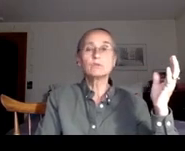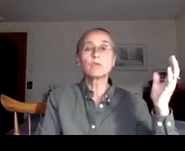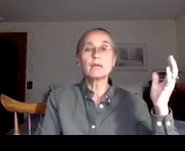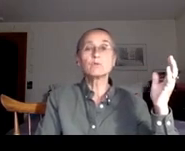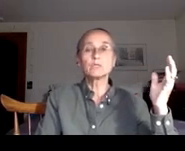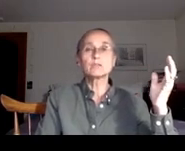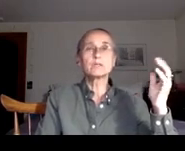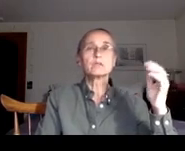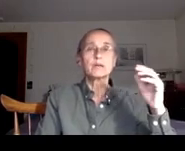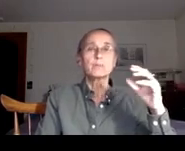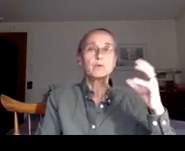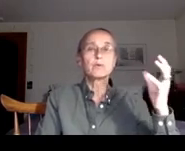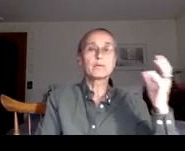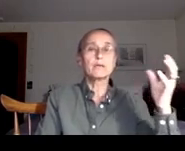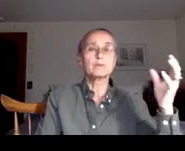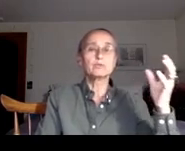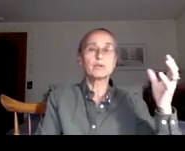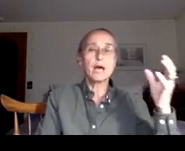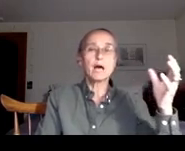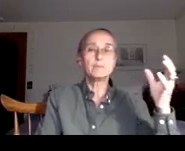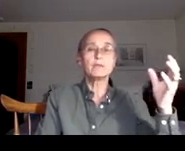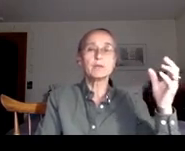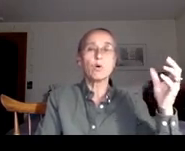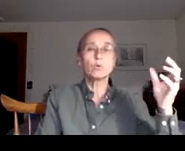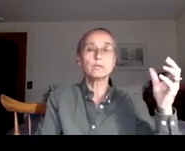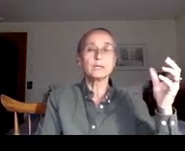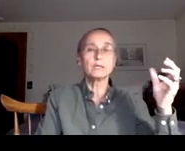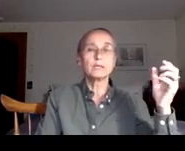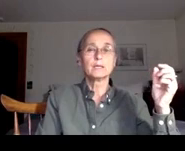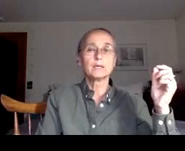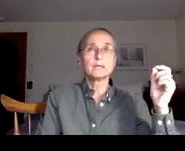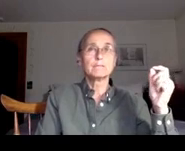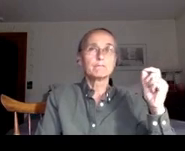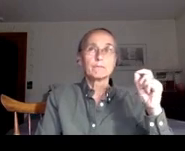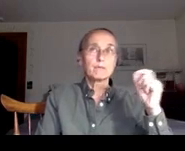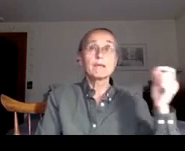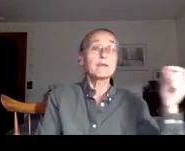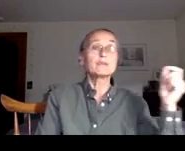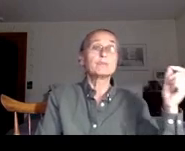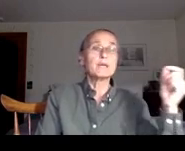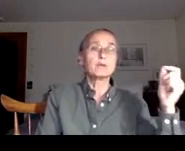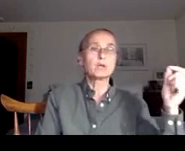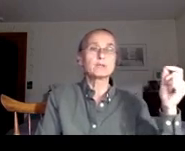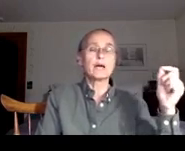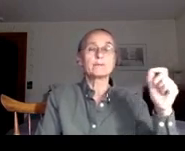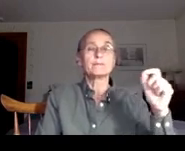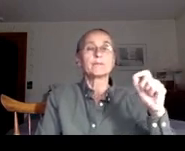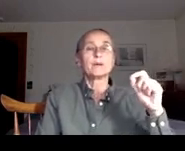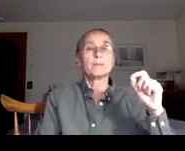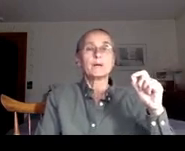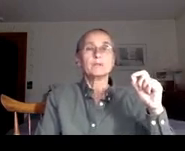I'll use language as an example, though again, this should not be the only thing that's being looked